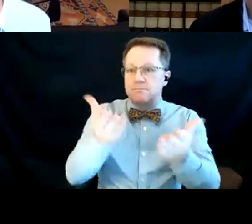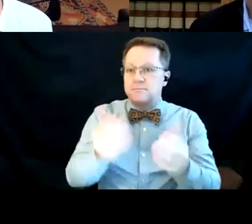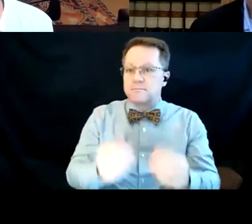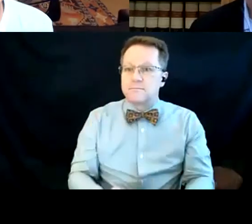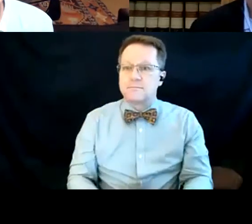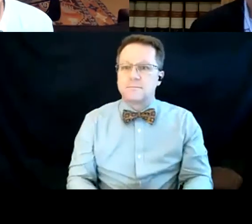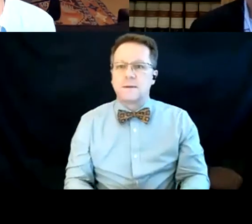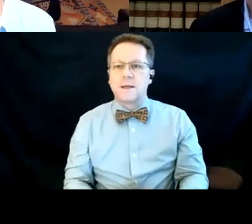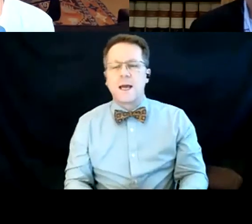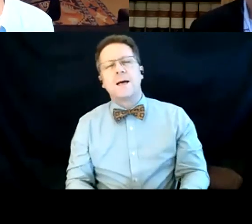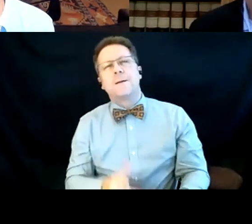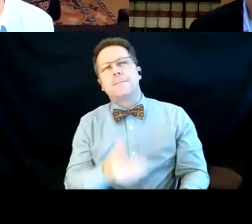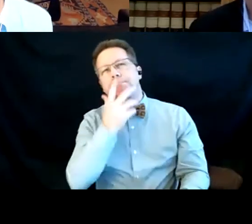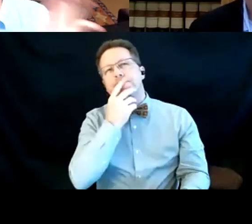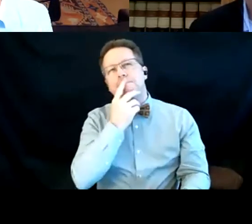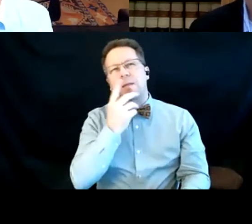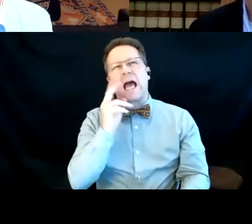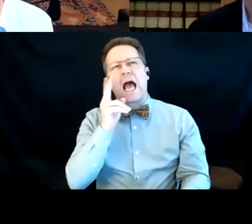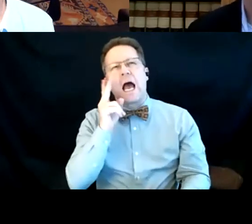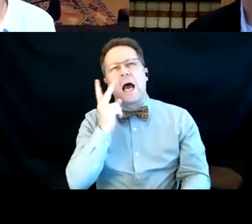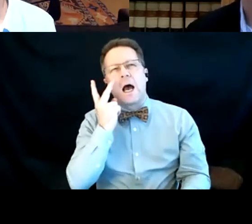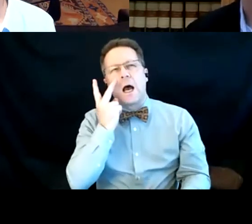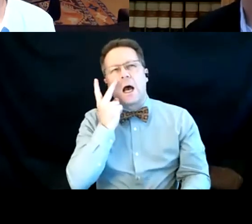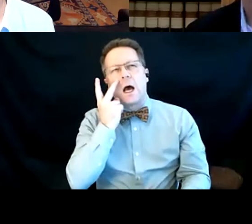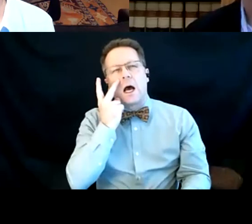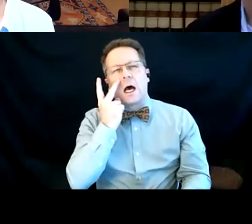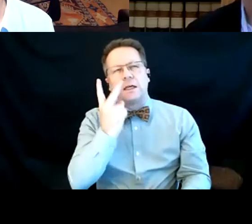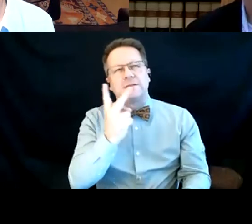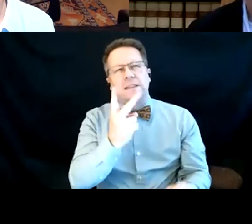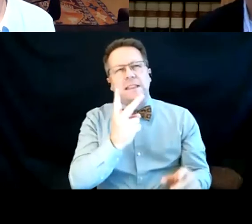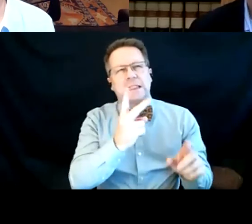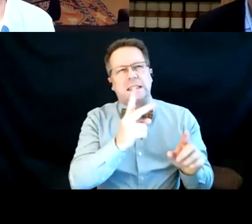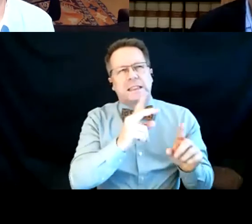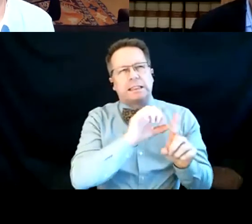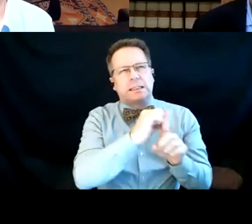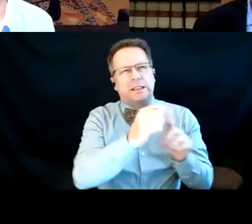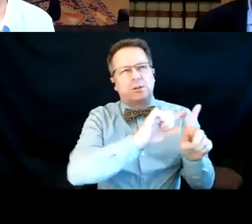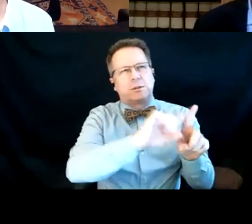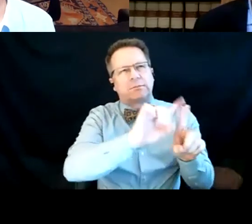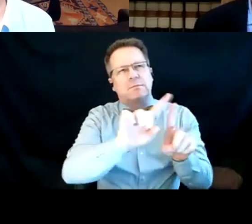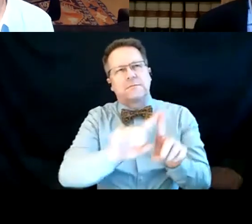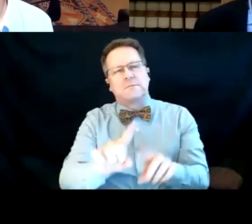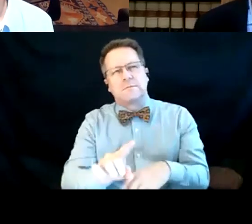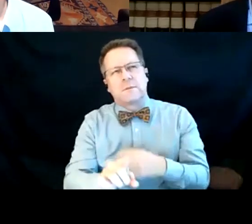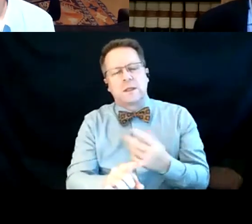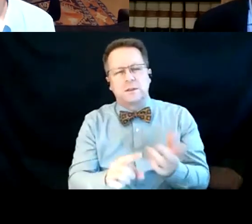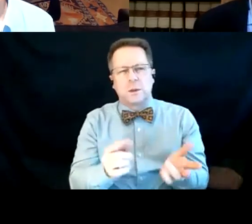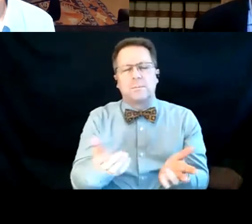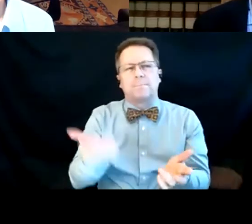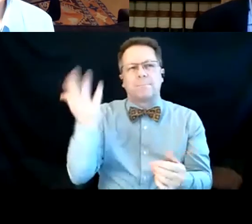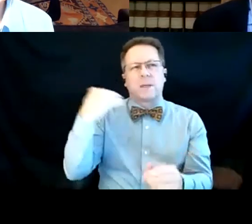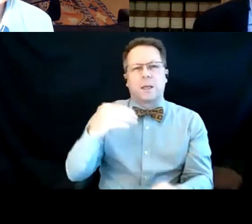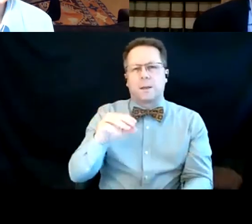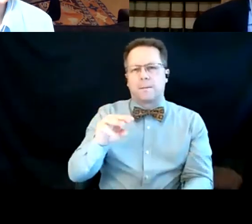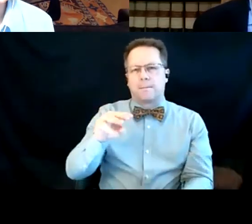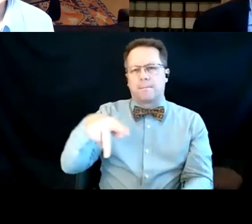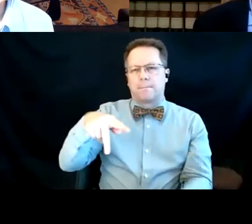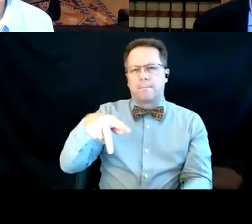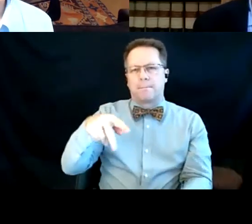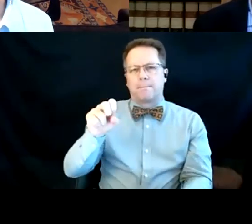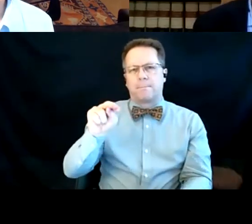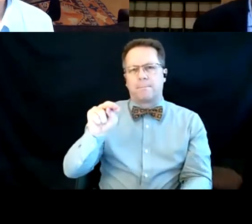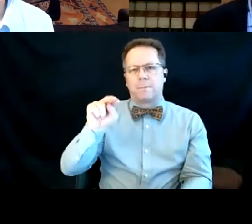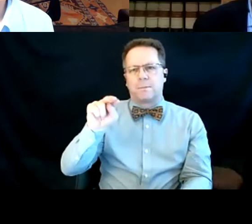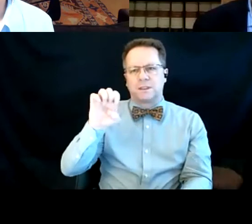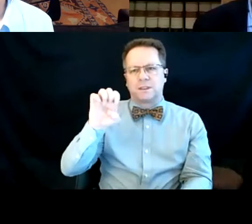So I've seen different strategies. I think of Indiana. So Indiana, when Mike Pence was the governor, became a